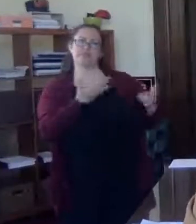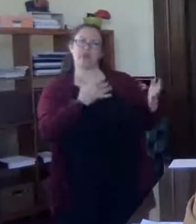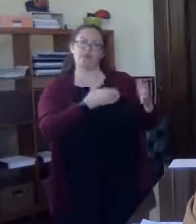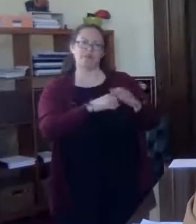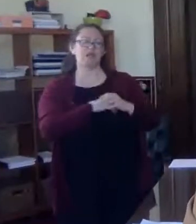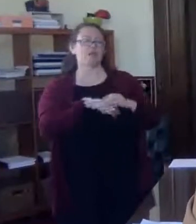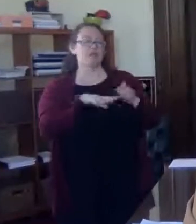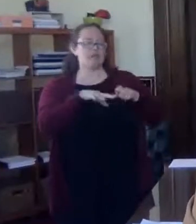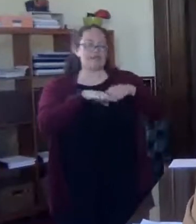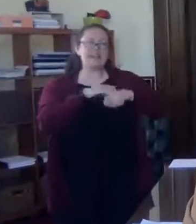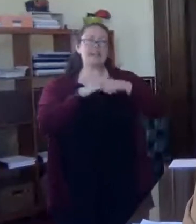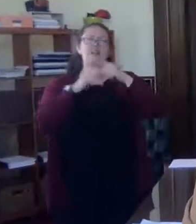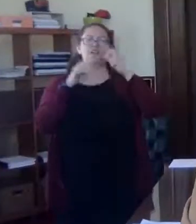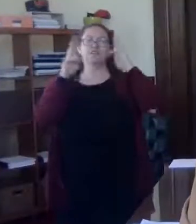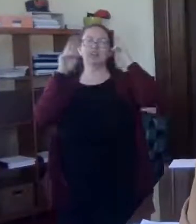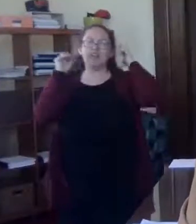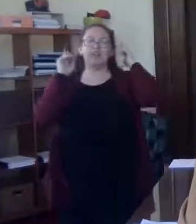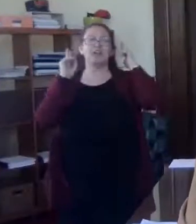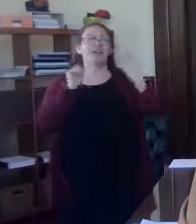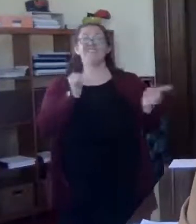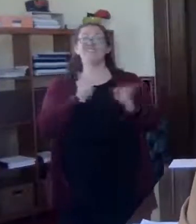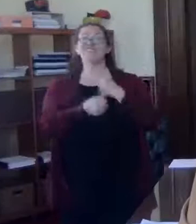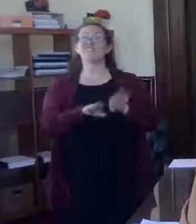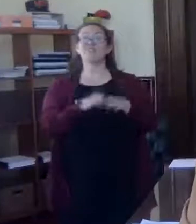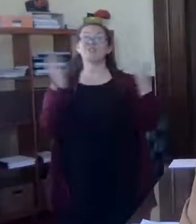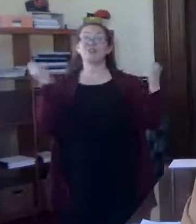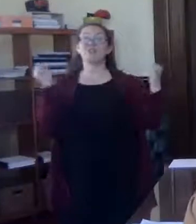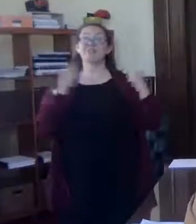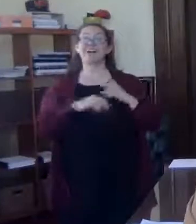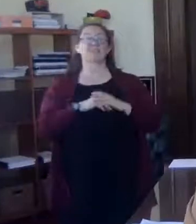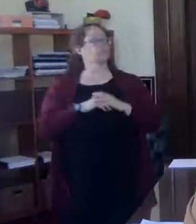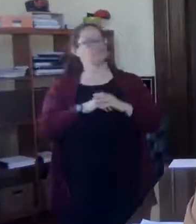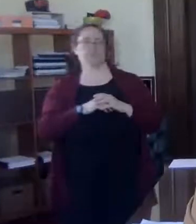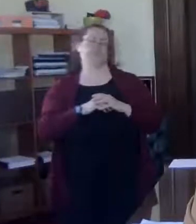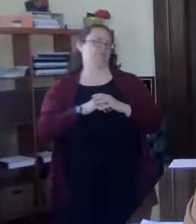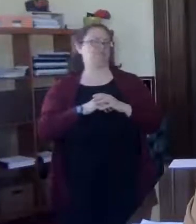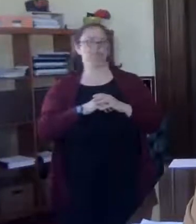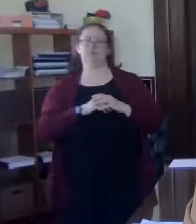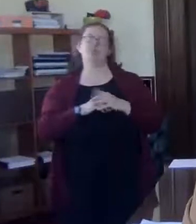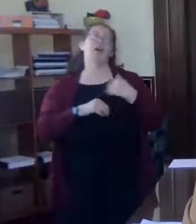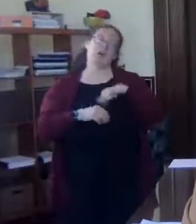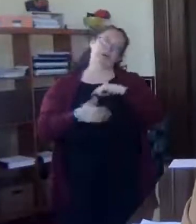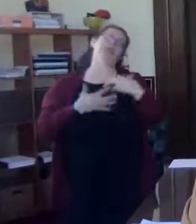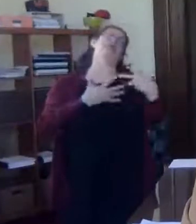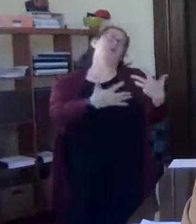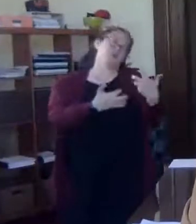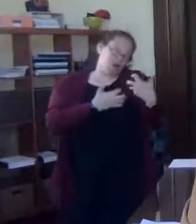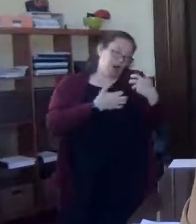nail salon probably are not the first place to reopen, as much as we would all like that, and that includes me.